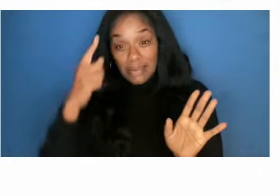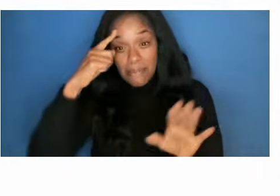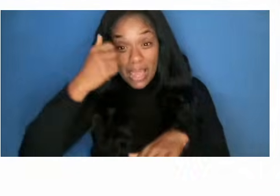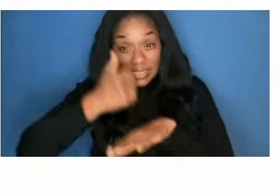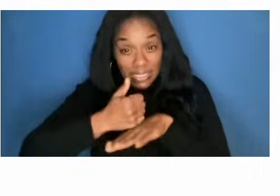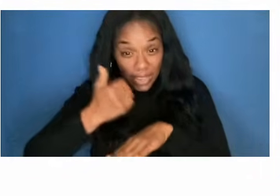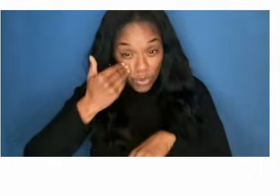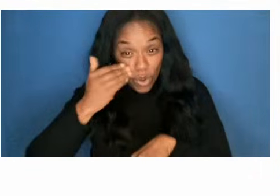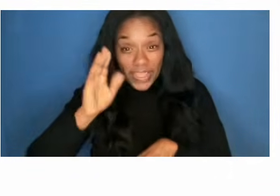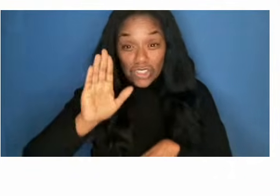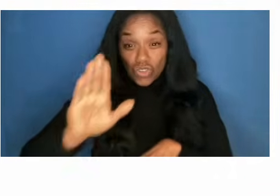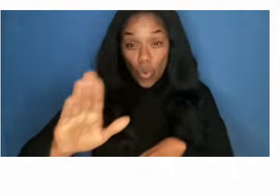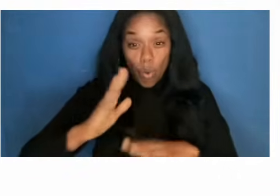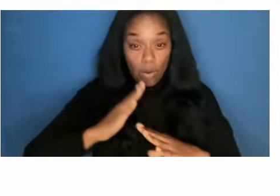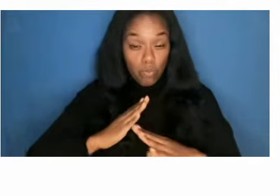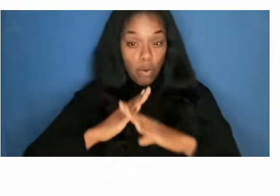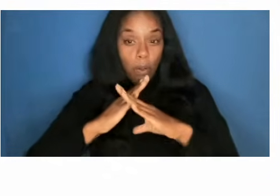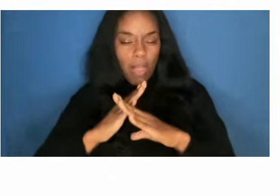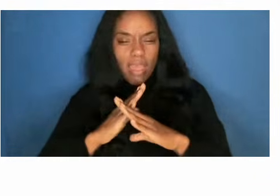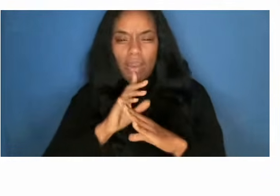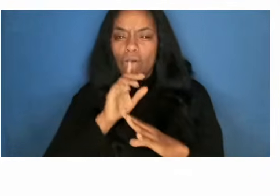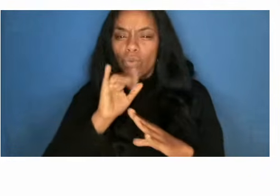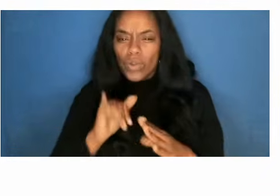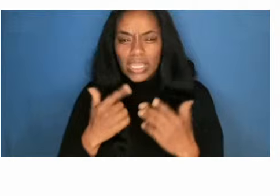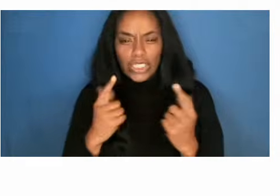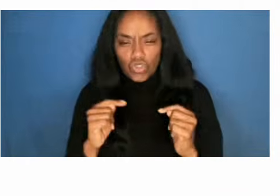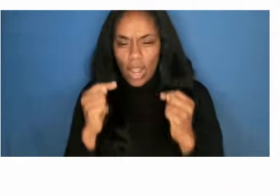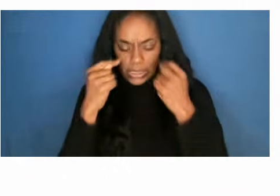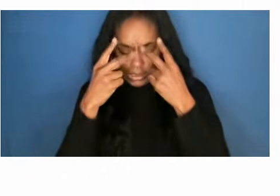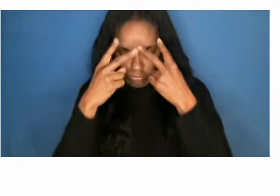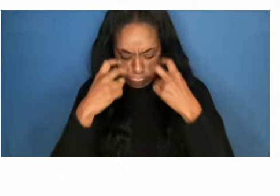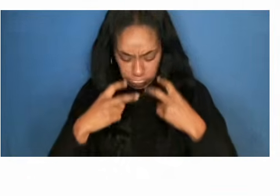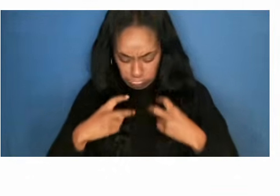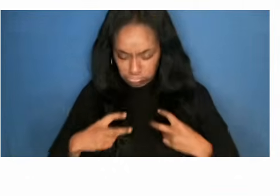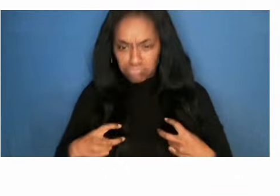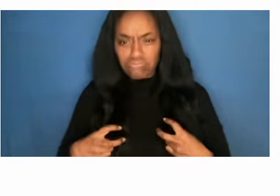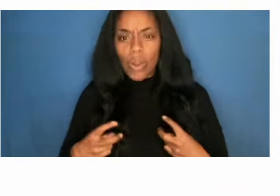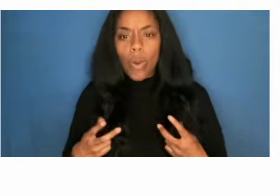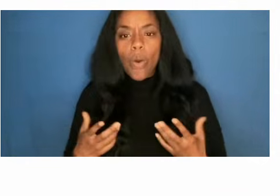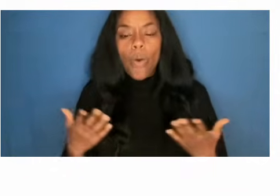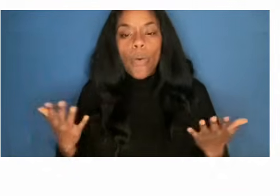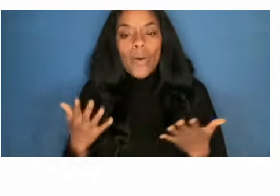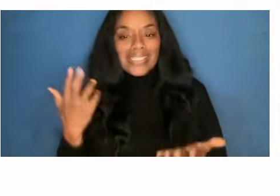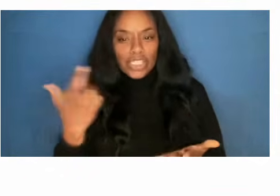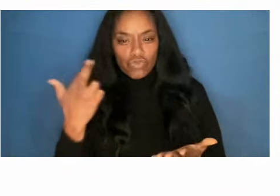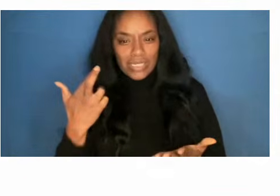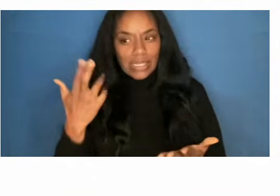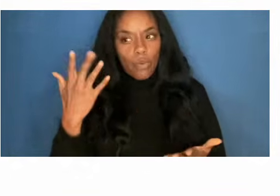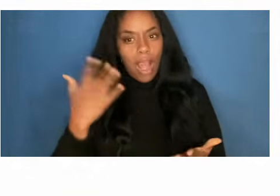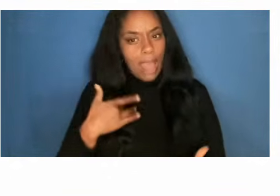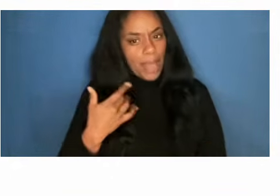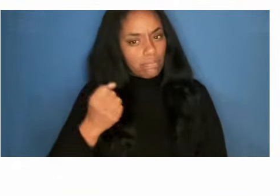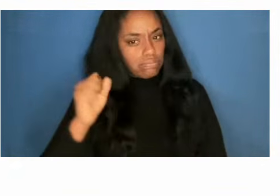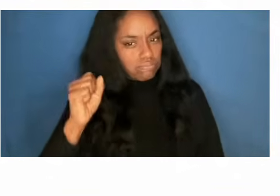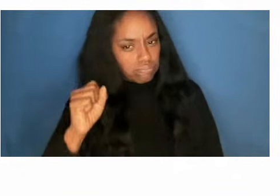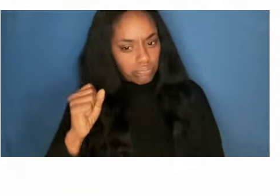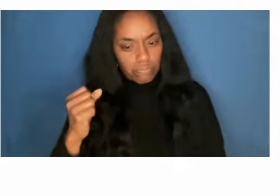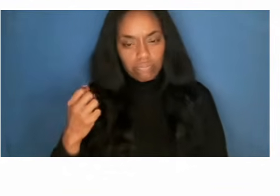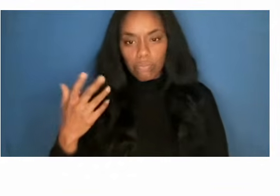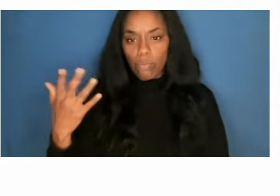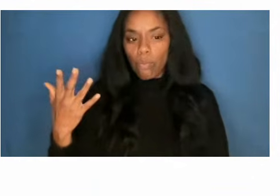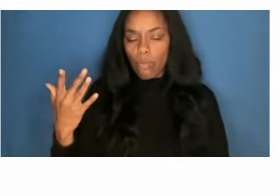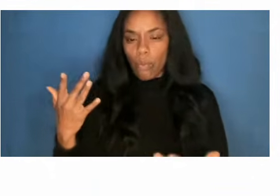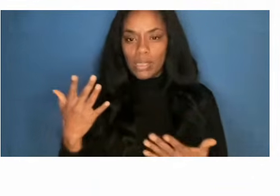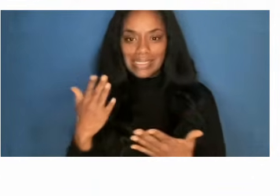roadblock, to really unpack like what is feeding the resistance you're feeling, like